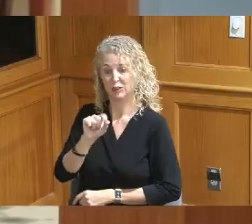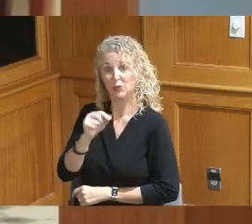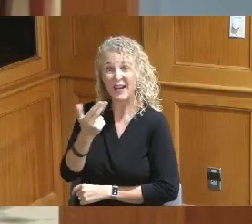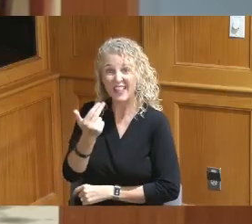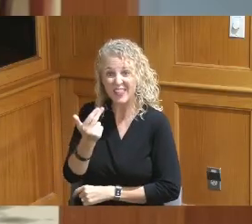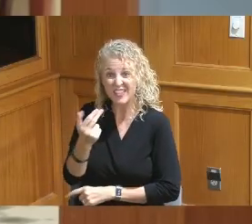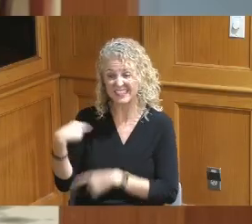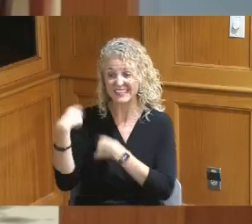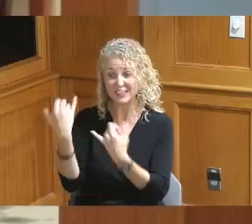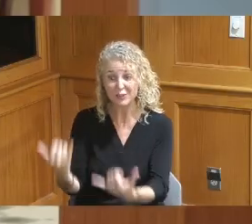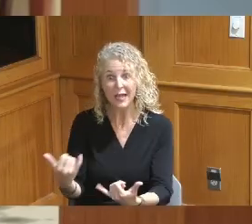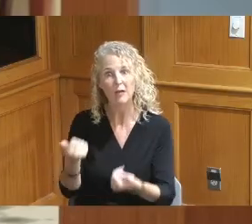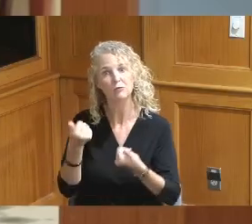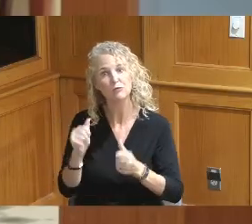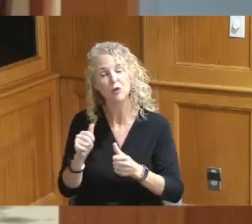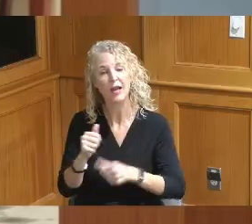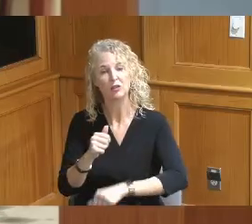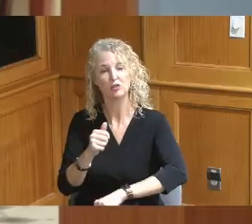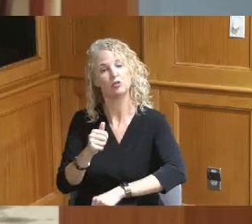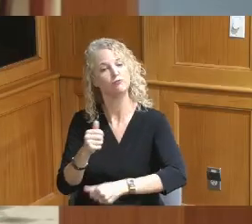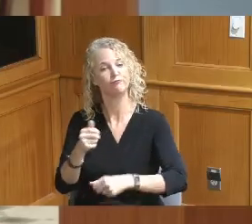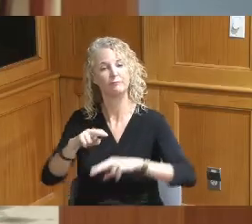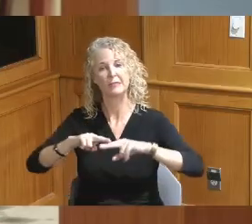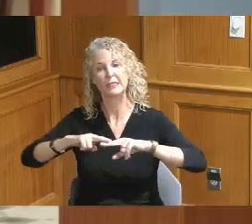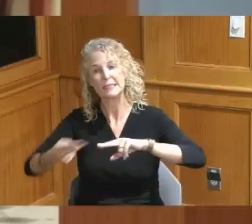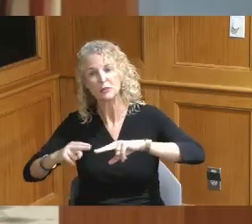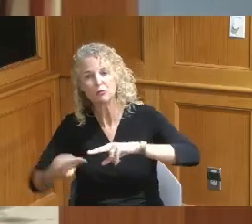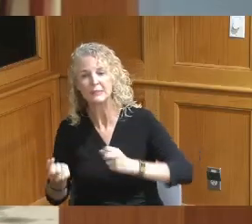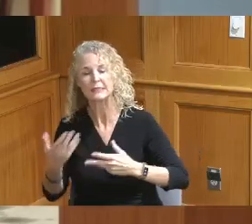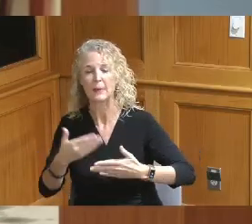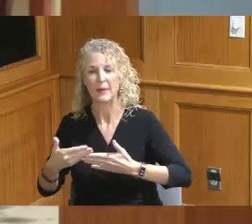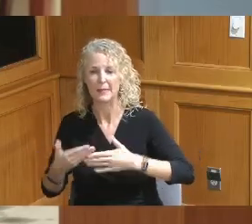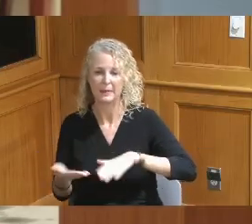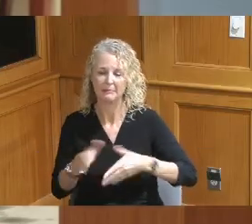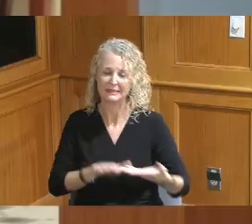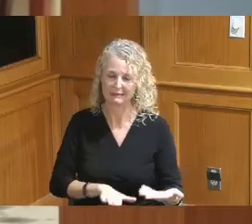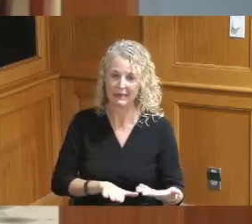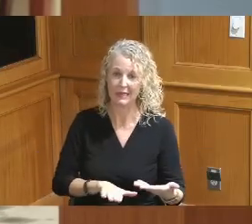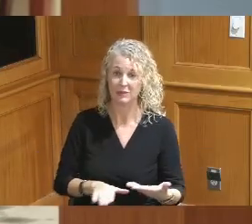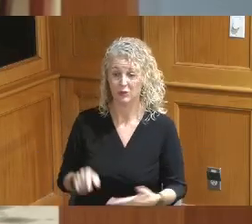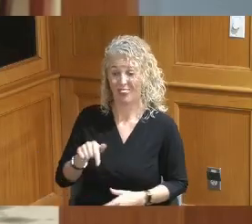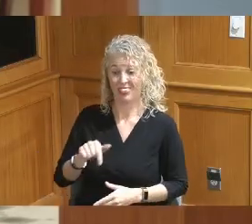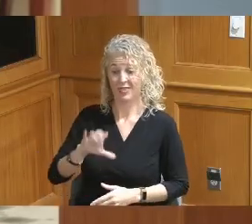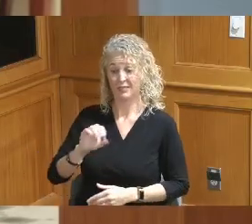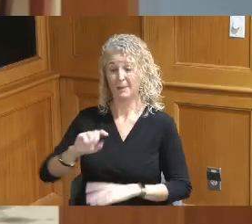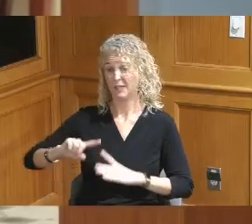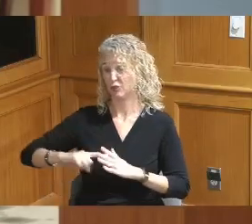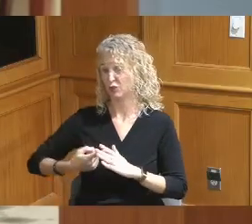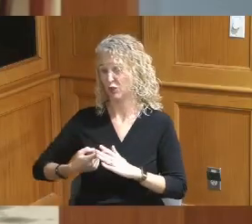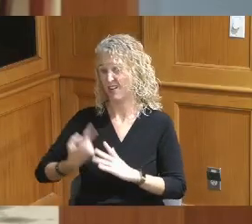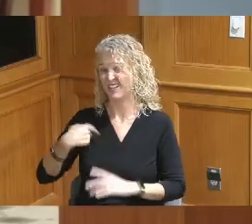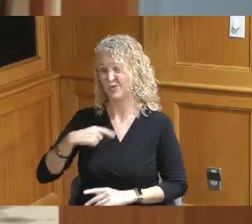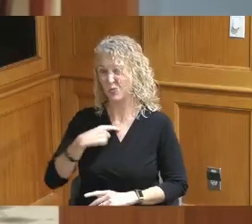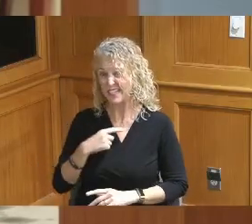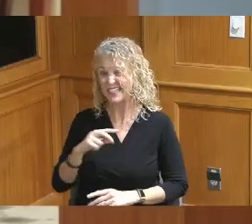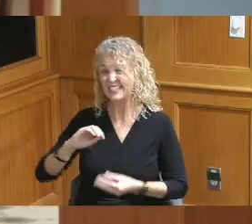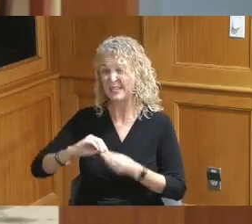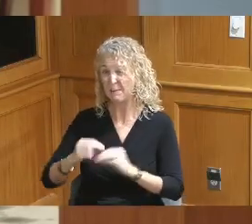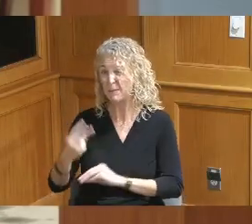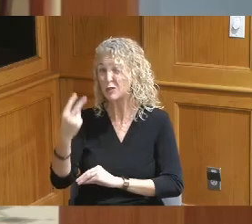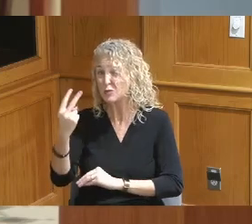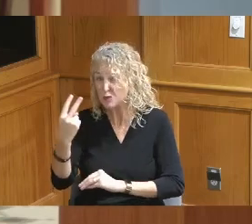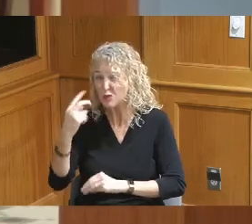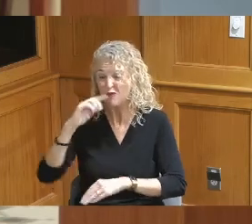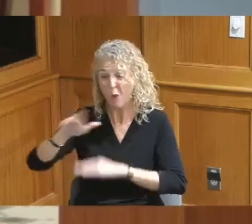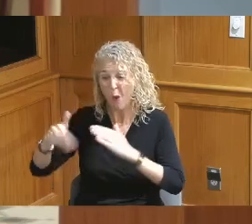2013 to lower the infant mortality rate. When Cradle Cincinnati was first started, we had the second highest infant mortality rate of a county our